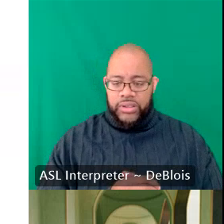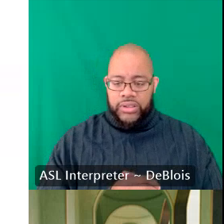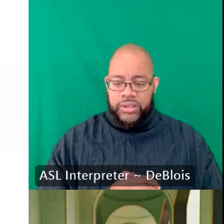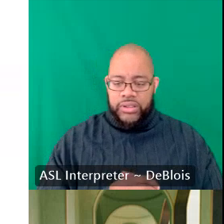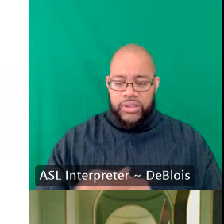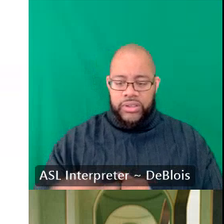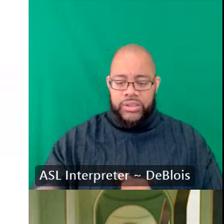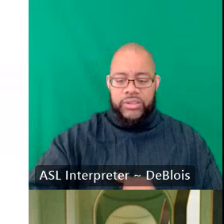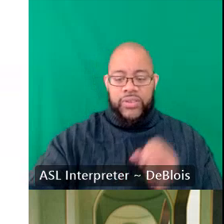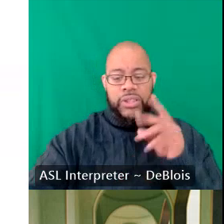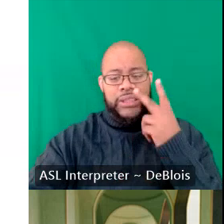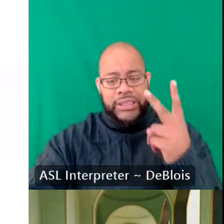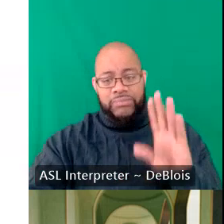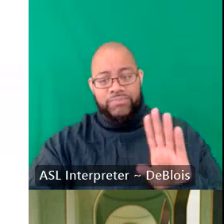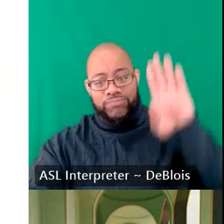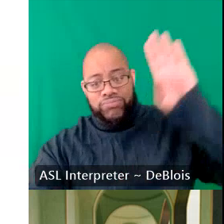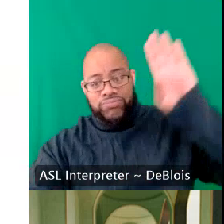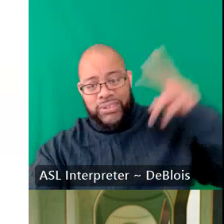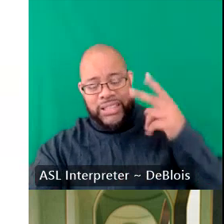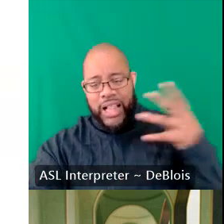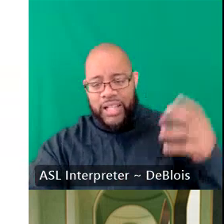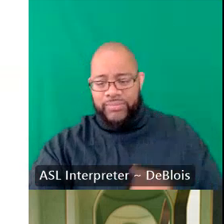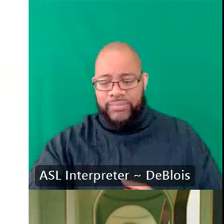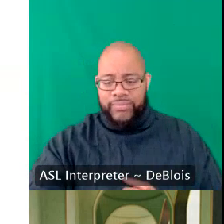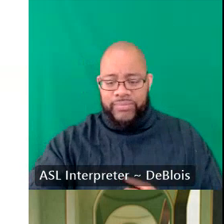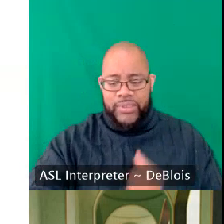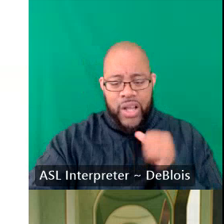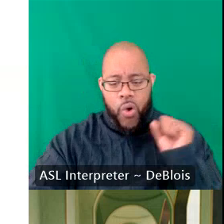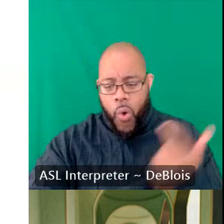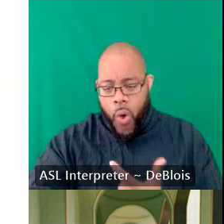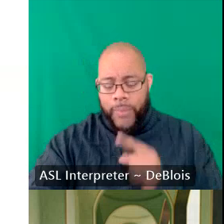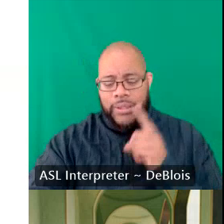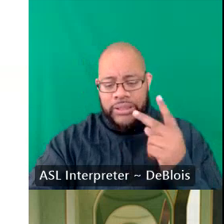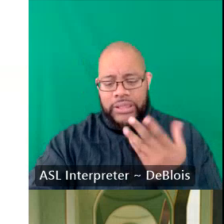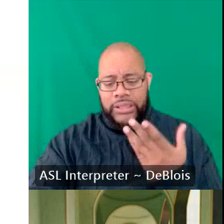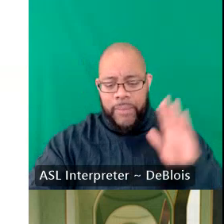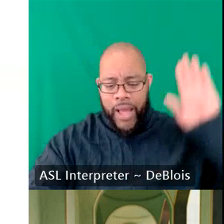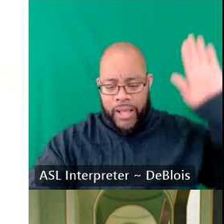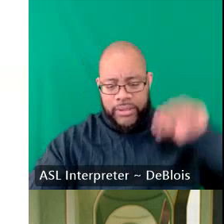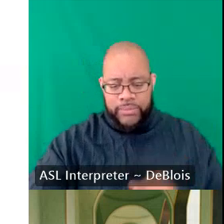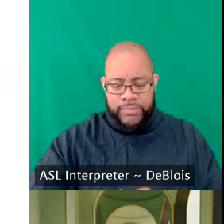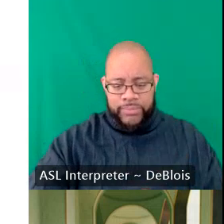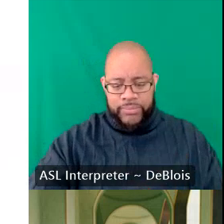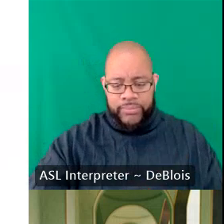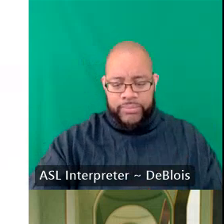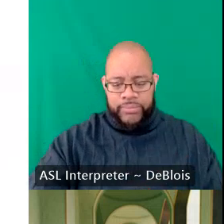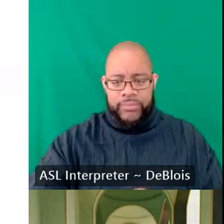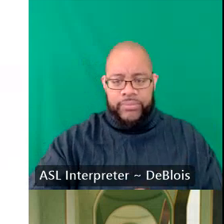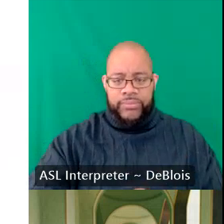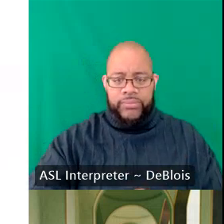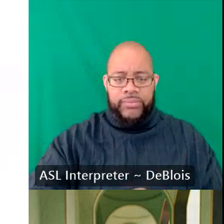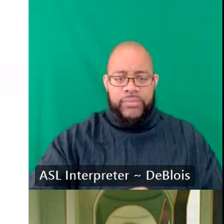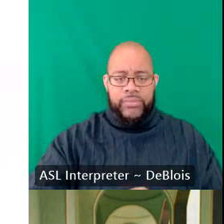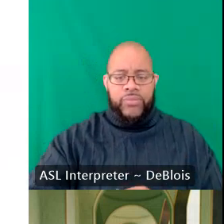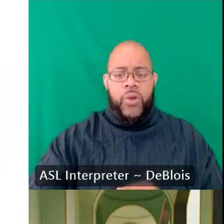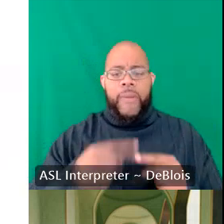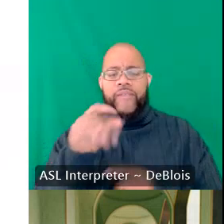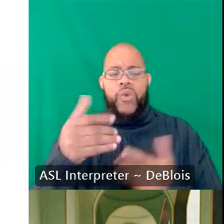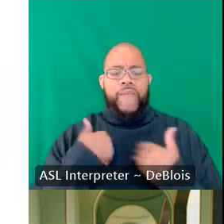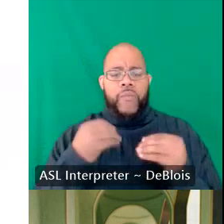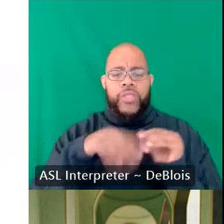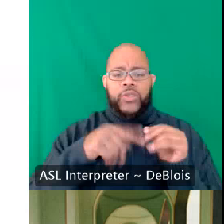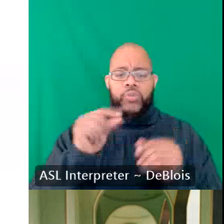All right, I see a bunch of hands there too. I'm seeing not all of them, but I'm seeing hand raises. And how about if you have more than